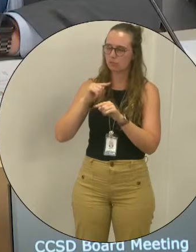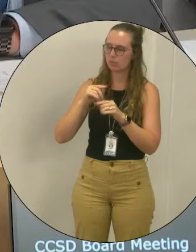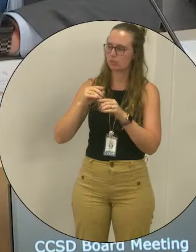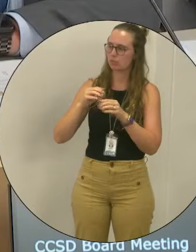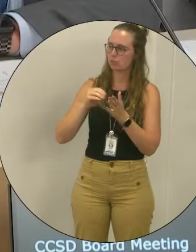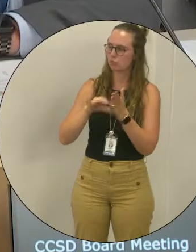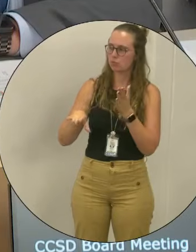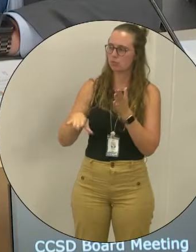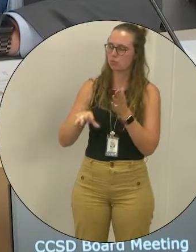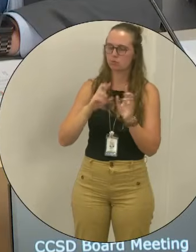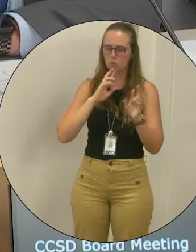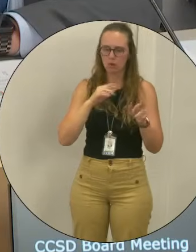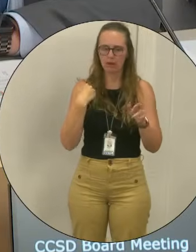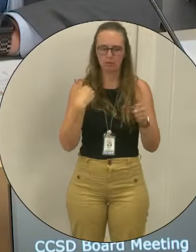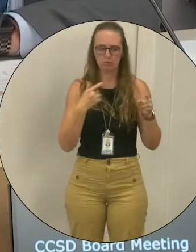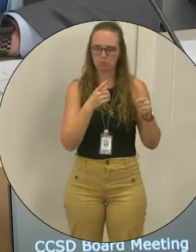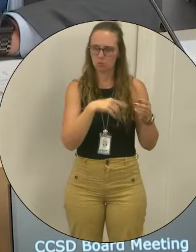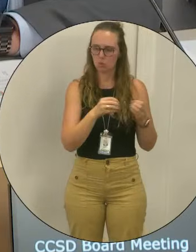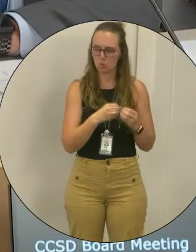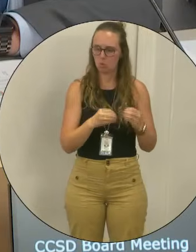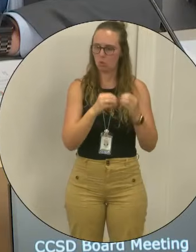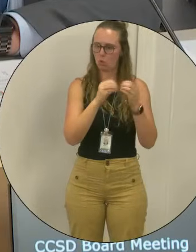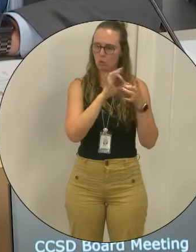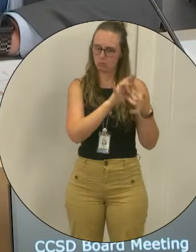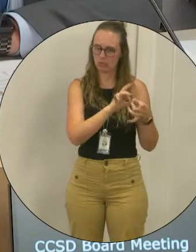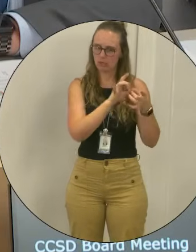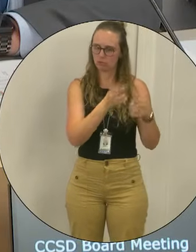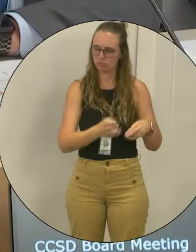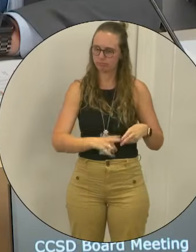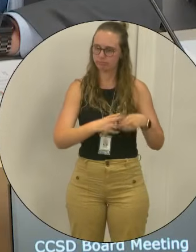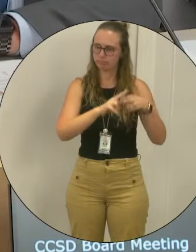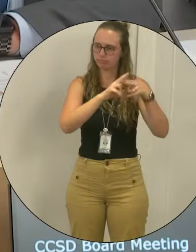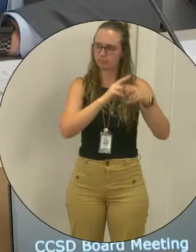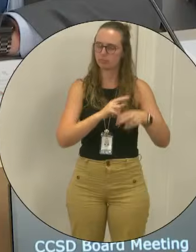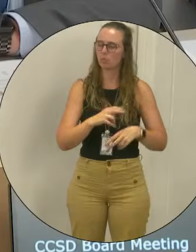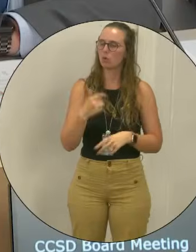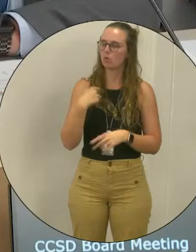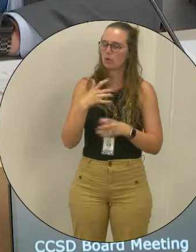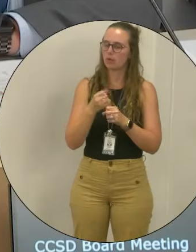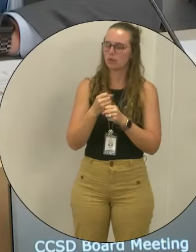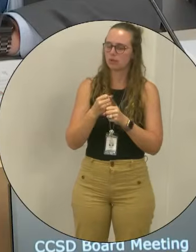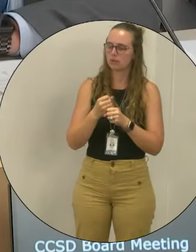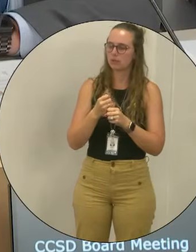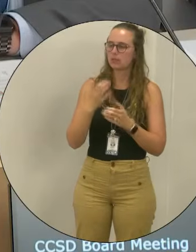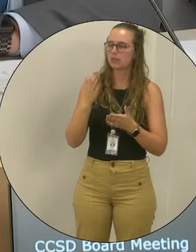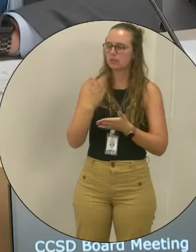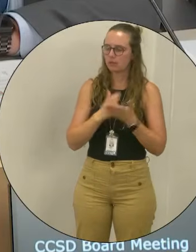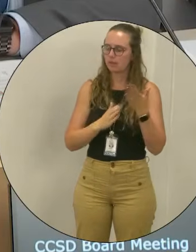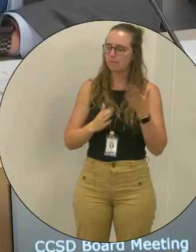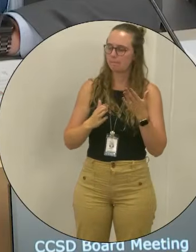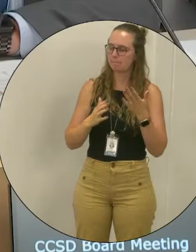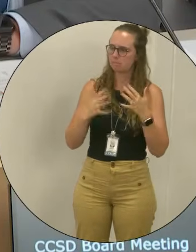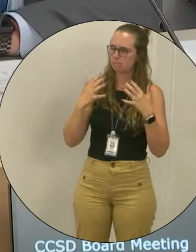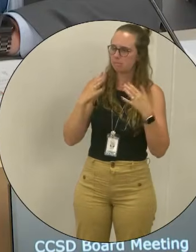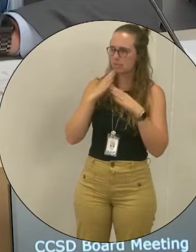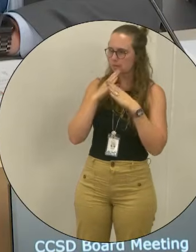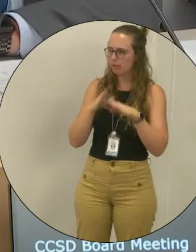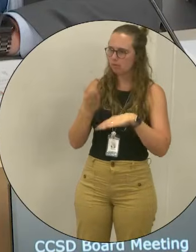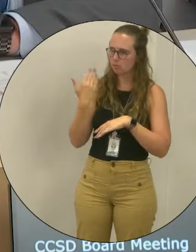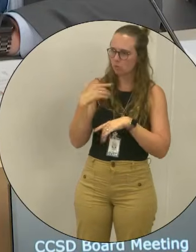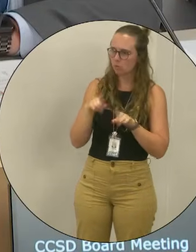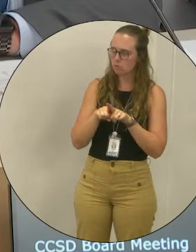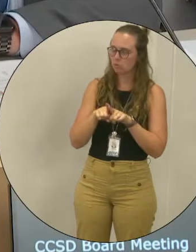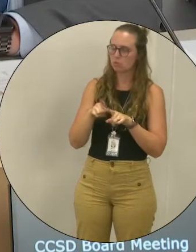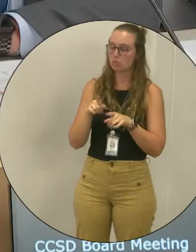students reporting that they have connections with adults. That is increasing. We do get the silence, we do get the pass, because we do inform the